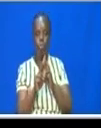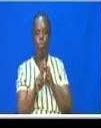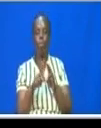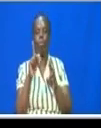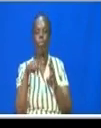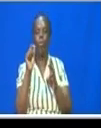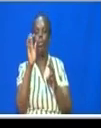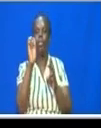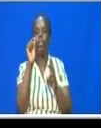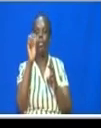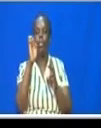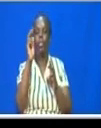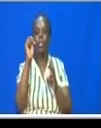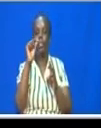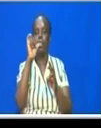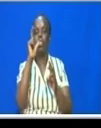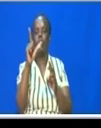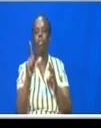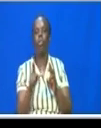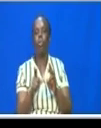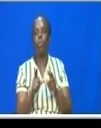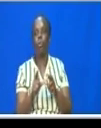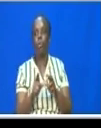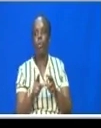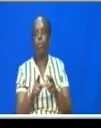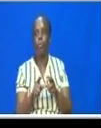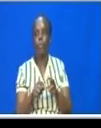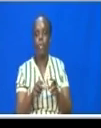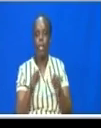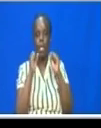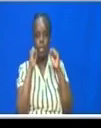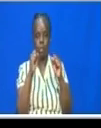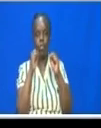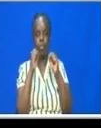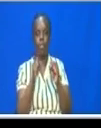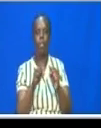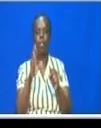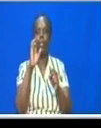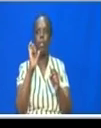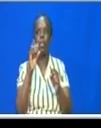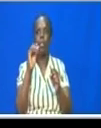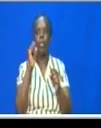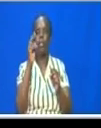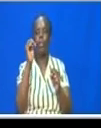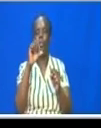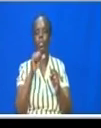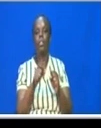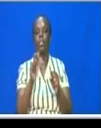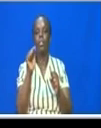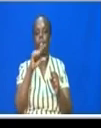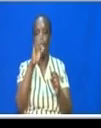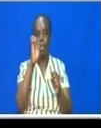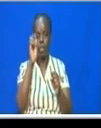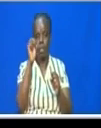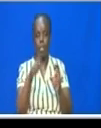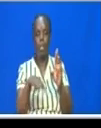potential, electron potential, show that they have a higher reducing power, or rather they are stronger reducing agents. They have a higher